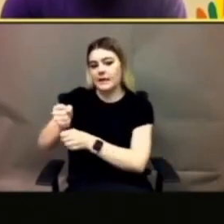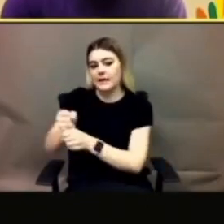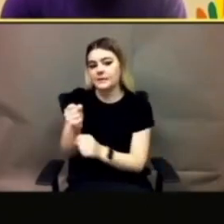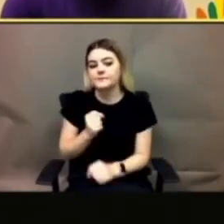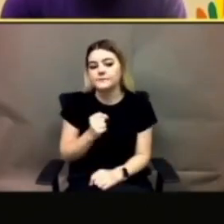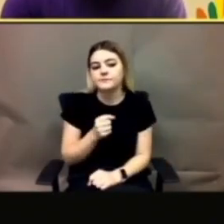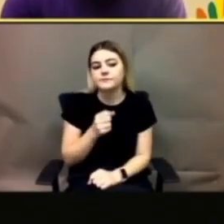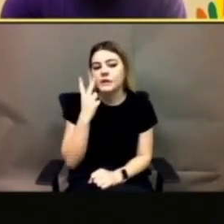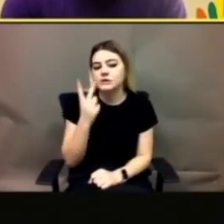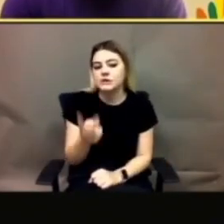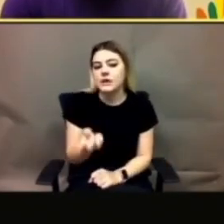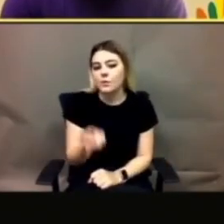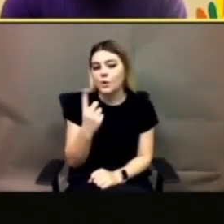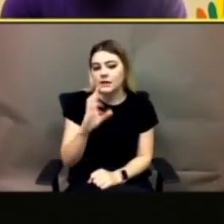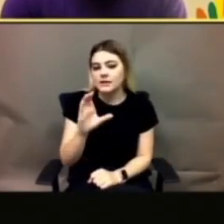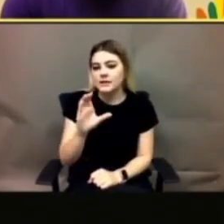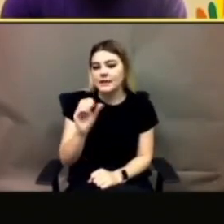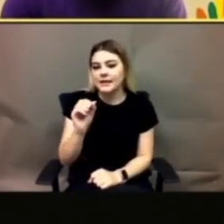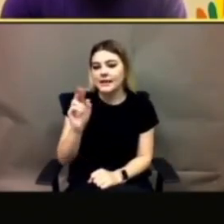first of all.